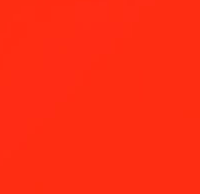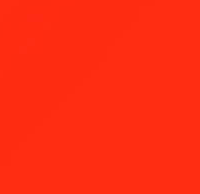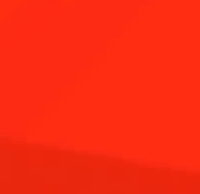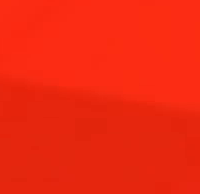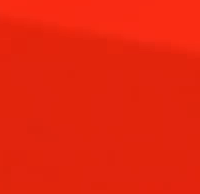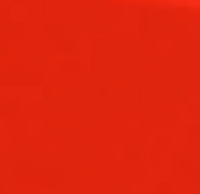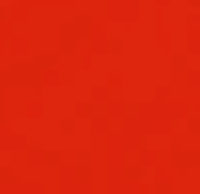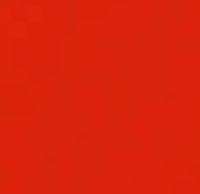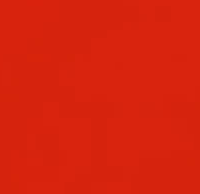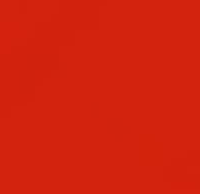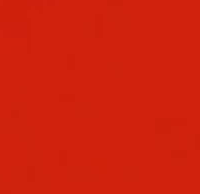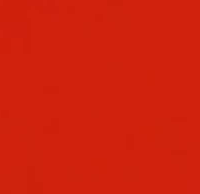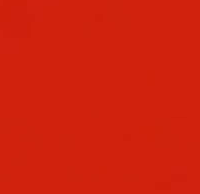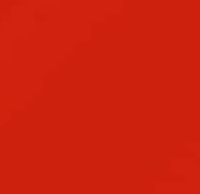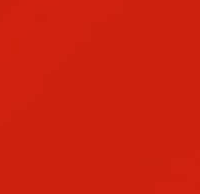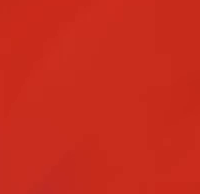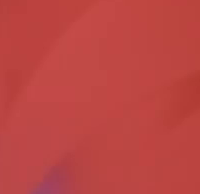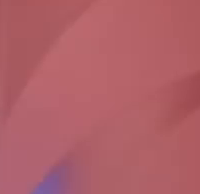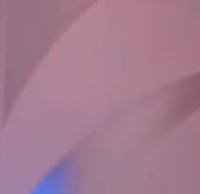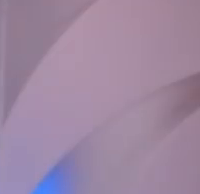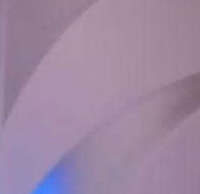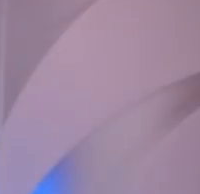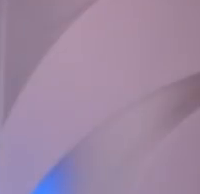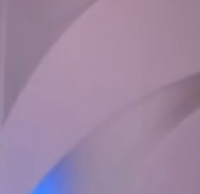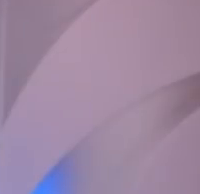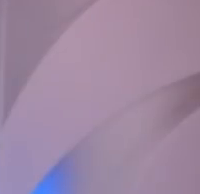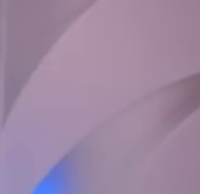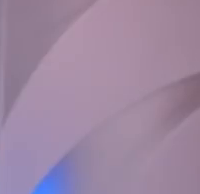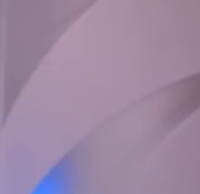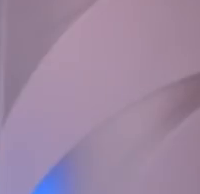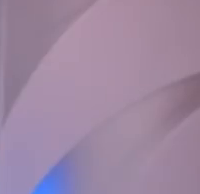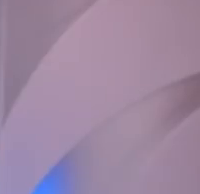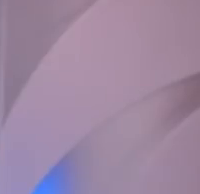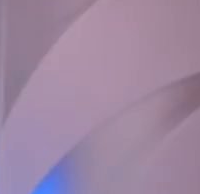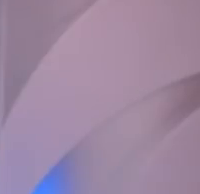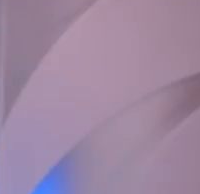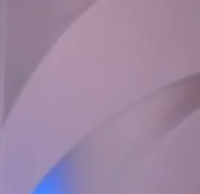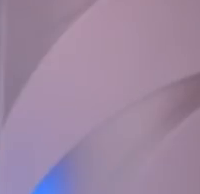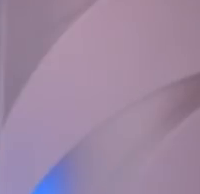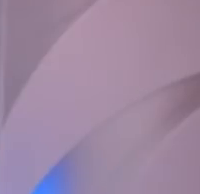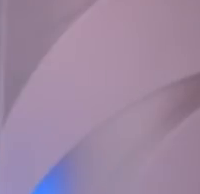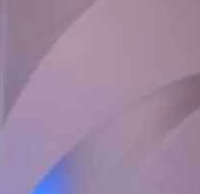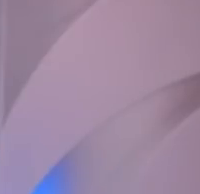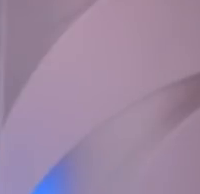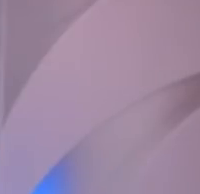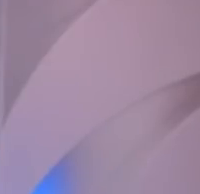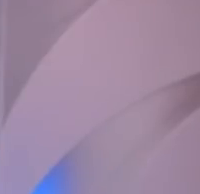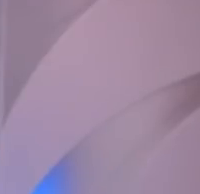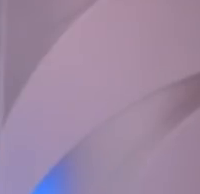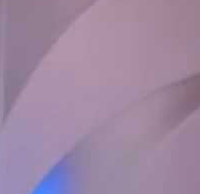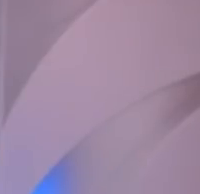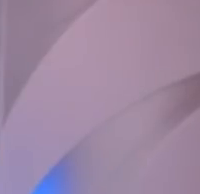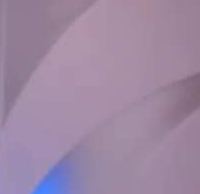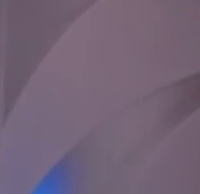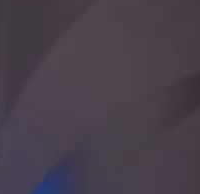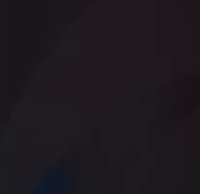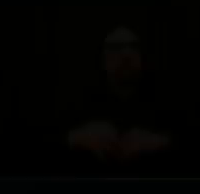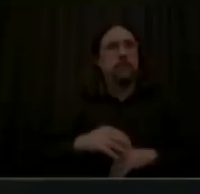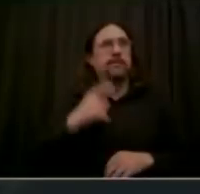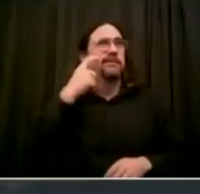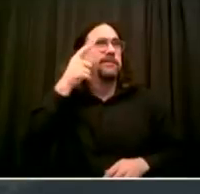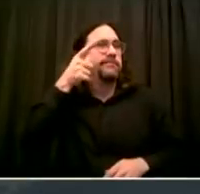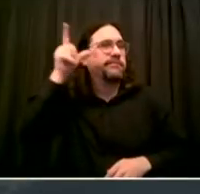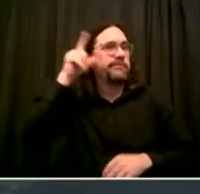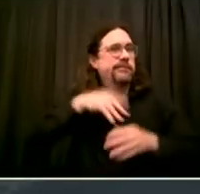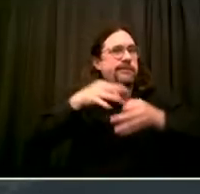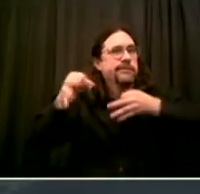This is breaking news. Mayor de Blasio is giving an update on the coronavirus pandemic in New York City. Let's go to that now.